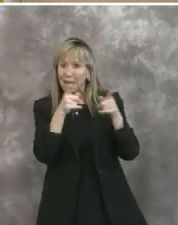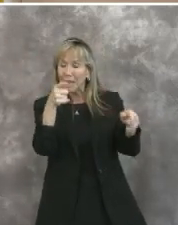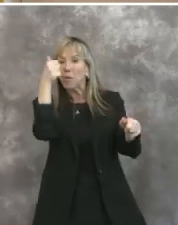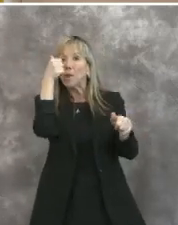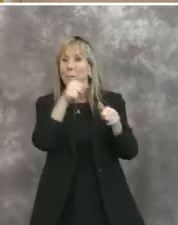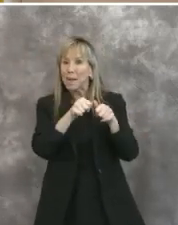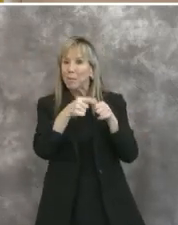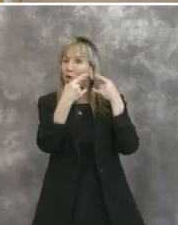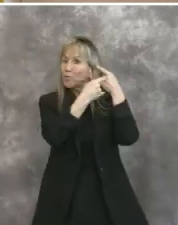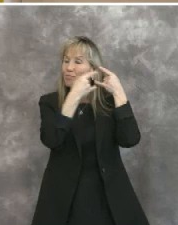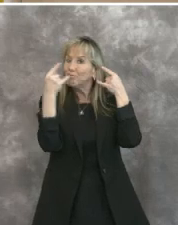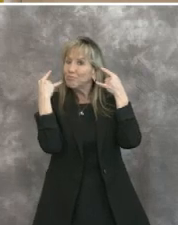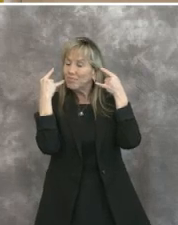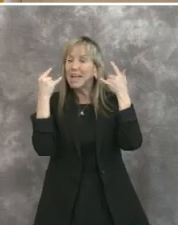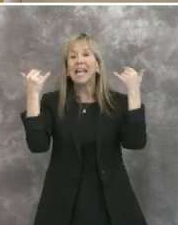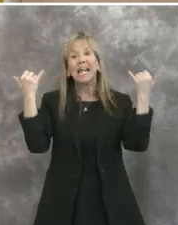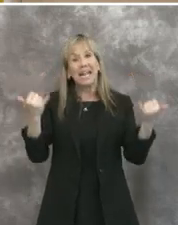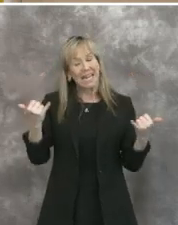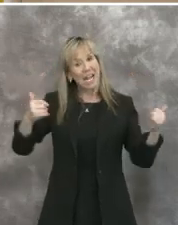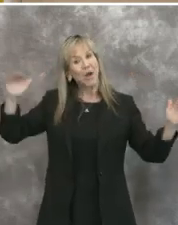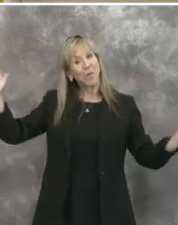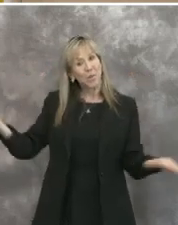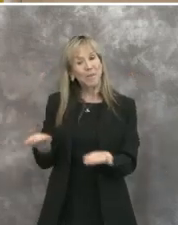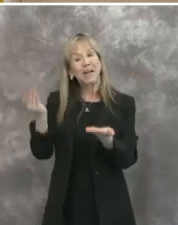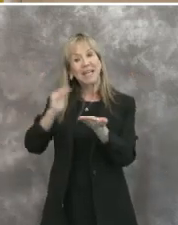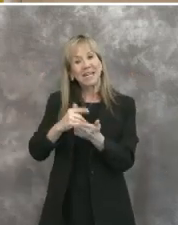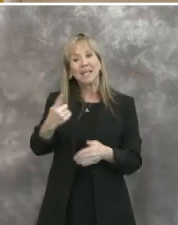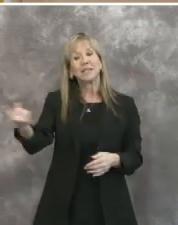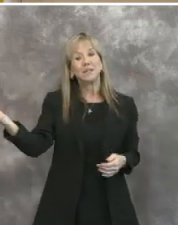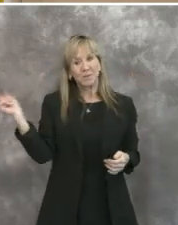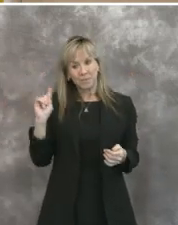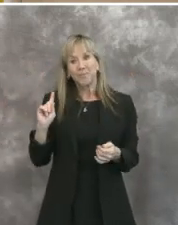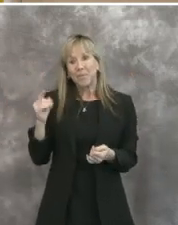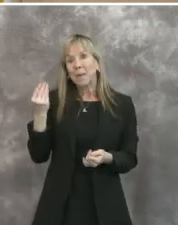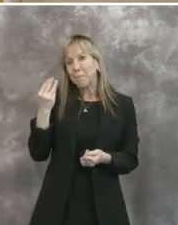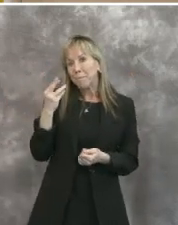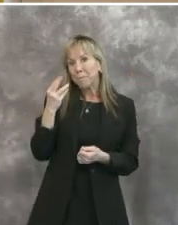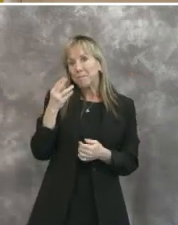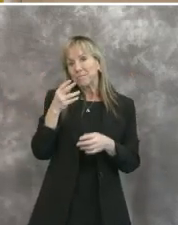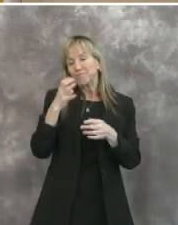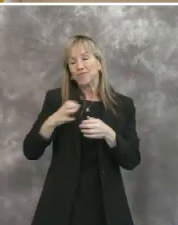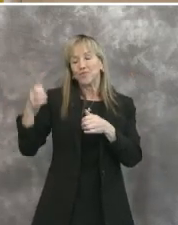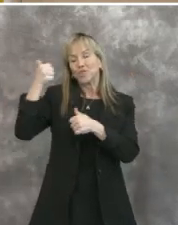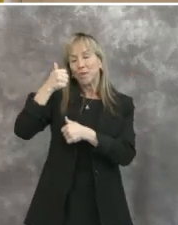your face. Now please welcome back to the podium Chairman Cox.